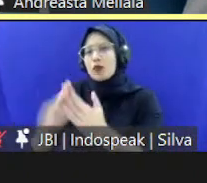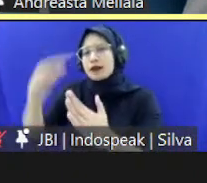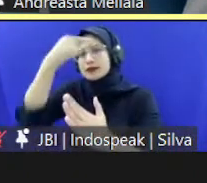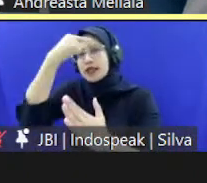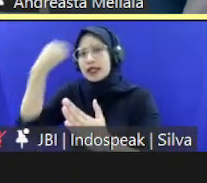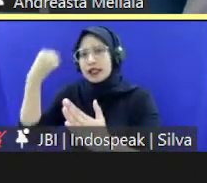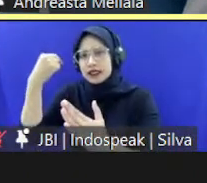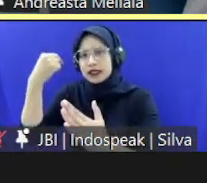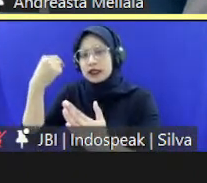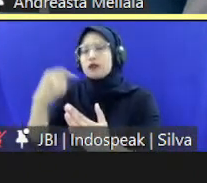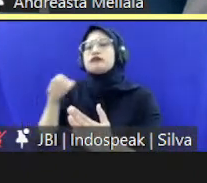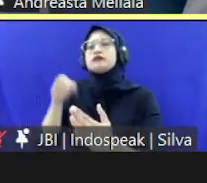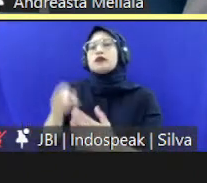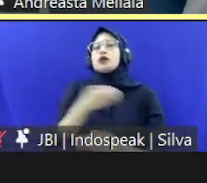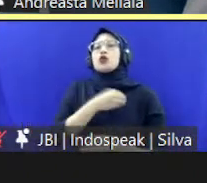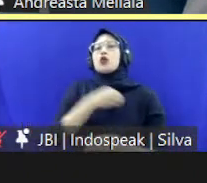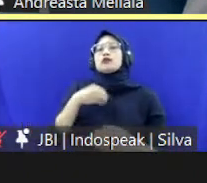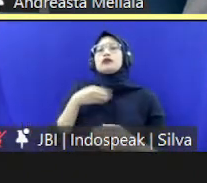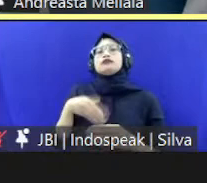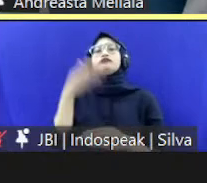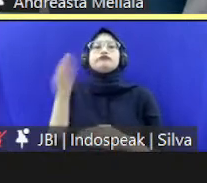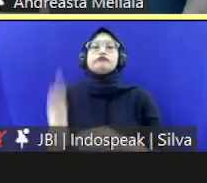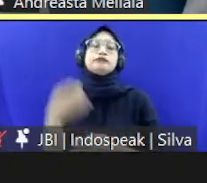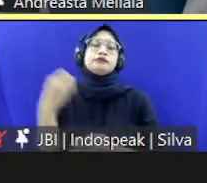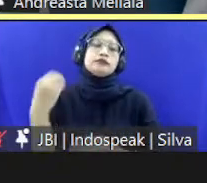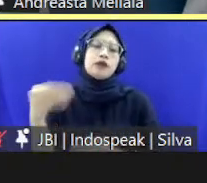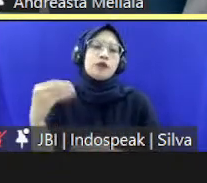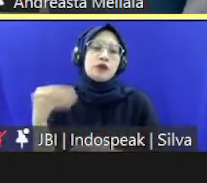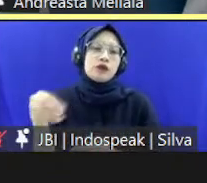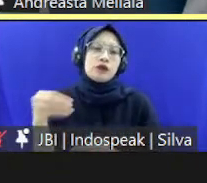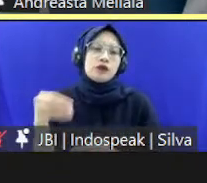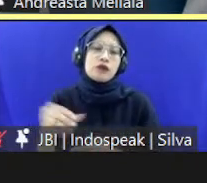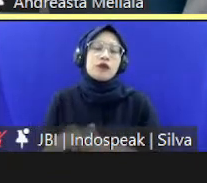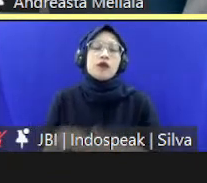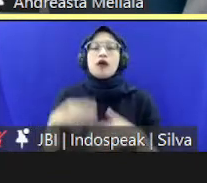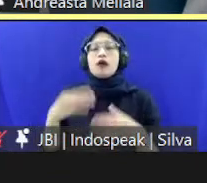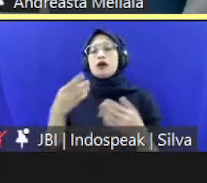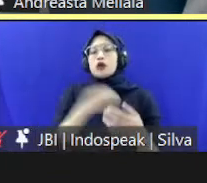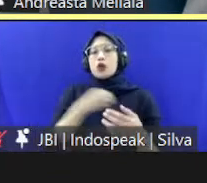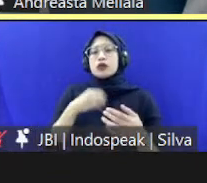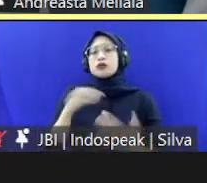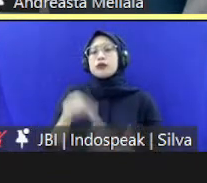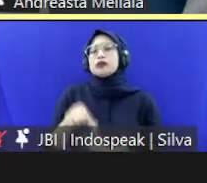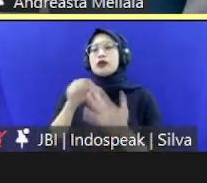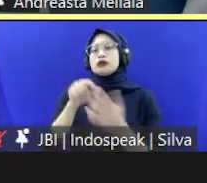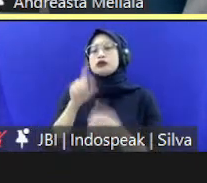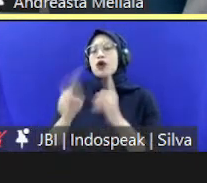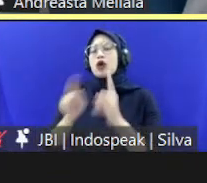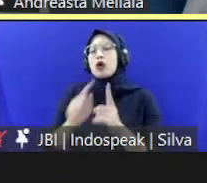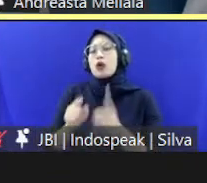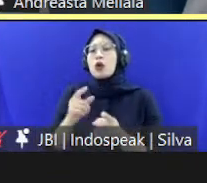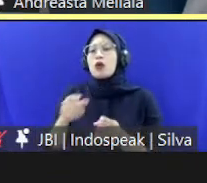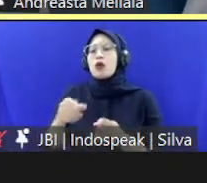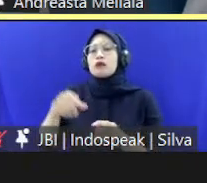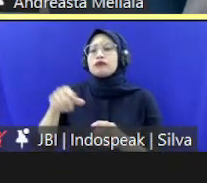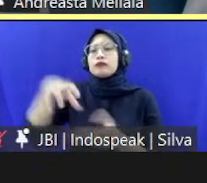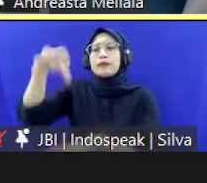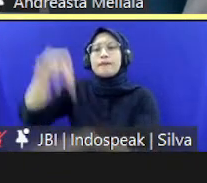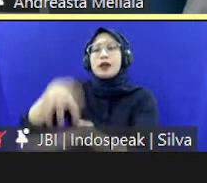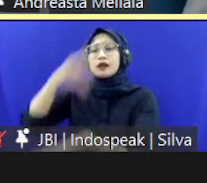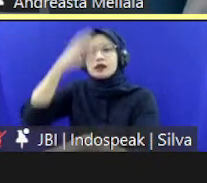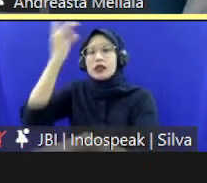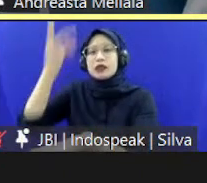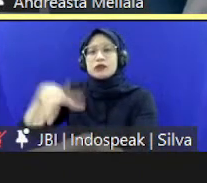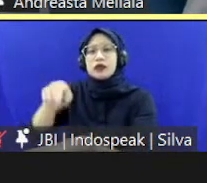certain areas, though they have a hospital, but sometimes the medical specialists, they won't come because of the availability